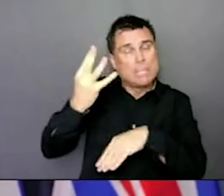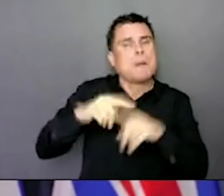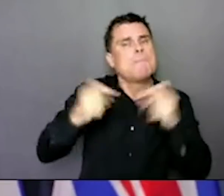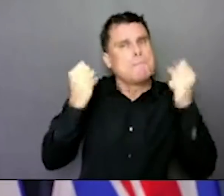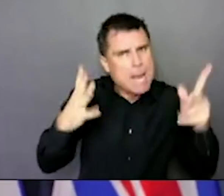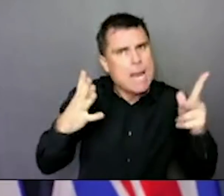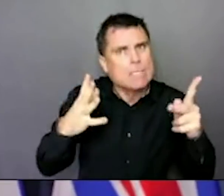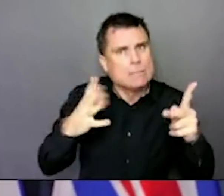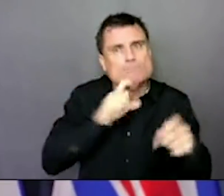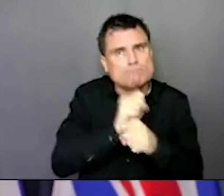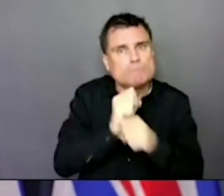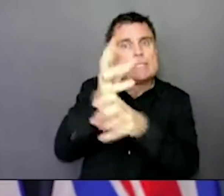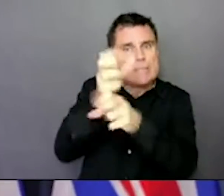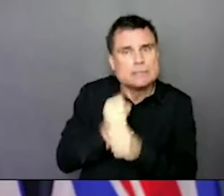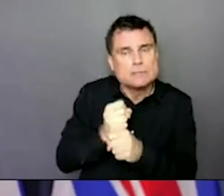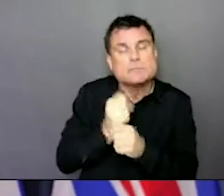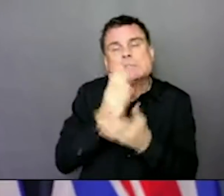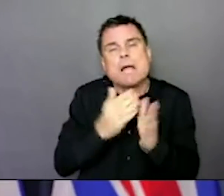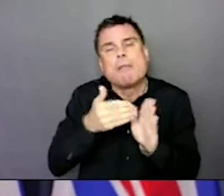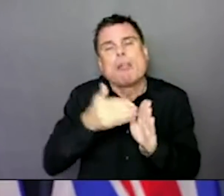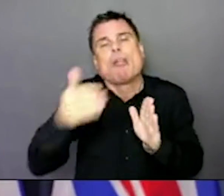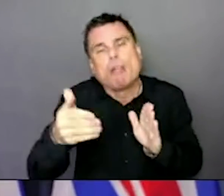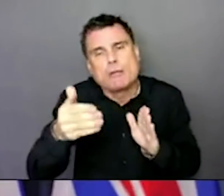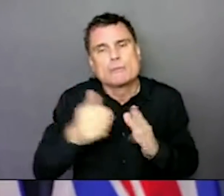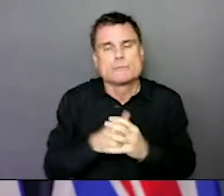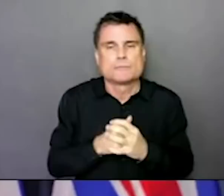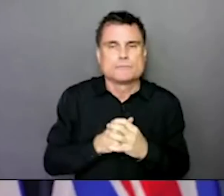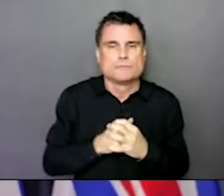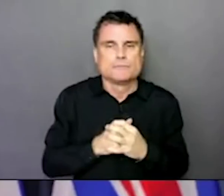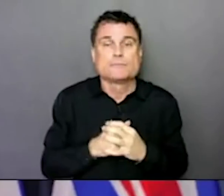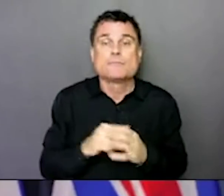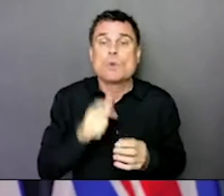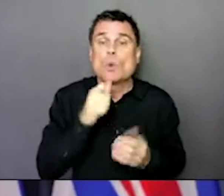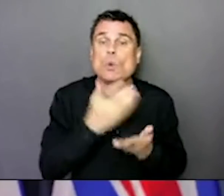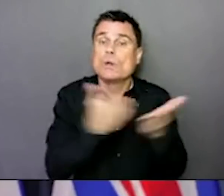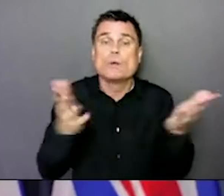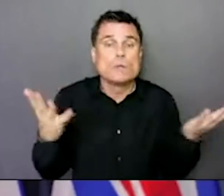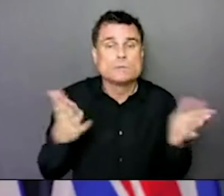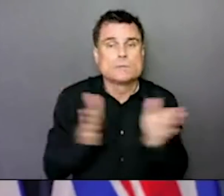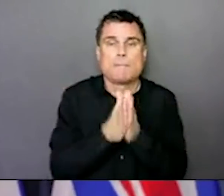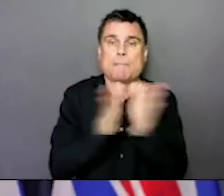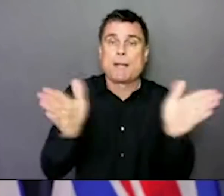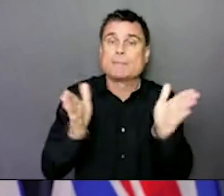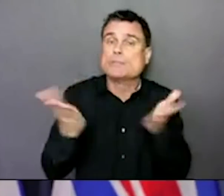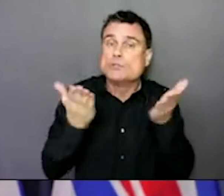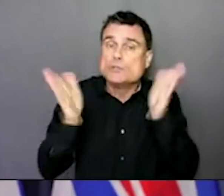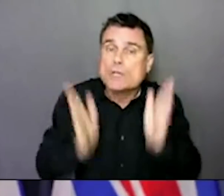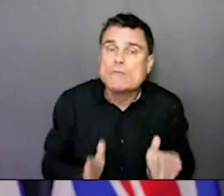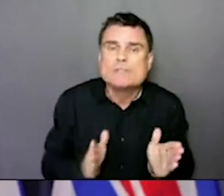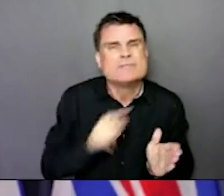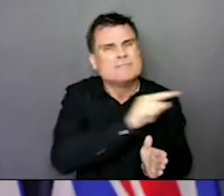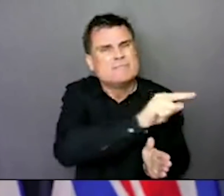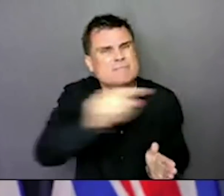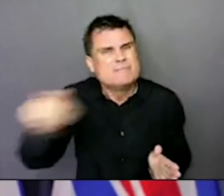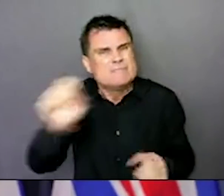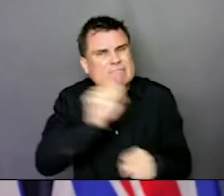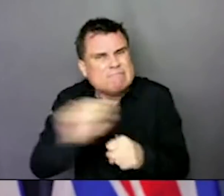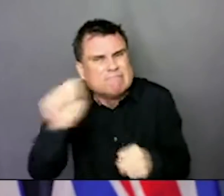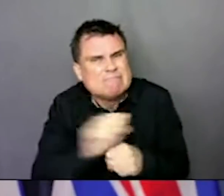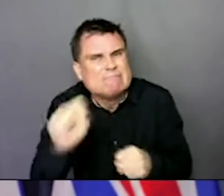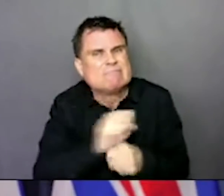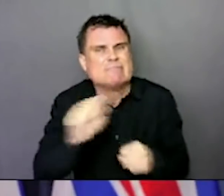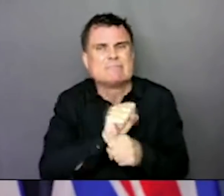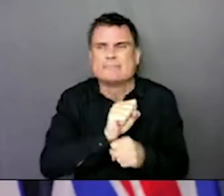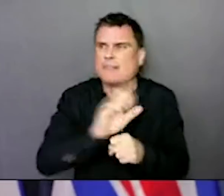extraordinarily hard to make sure that we could deliver the resources that were committed. And we've got the program open until June of this year, so